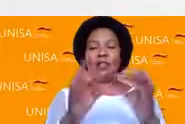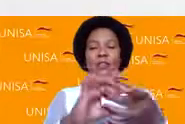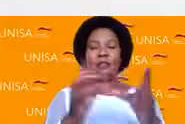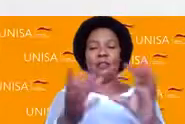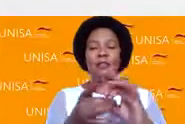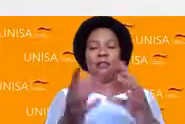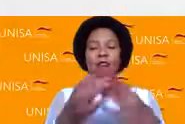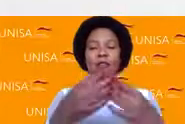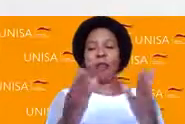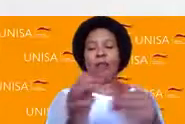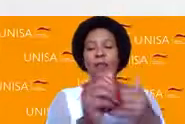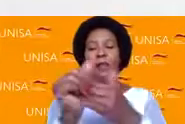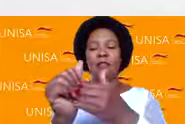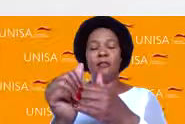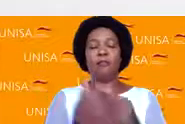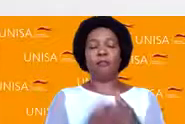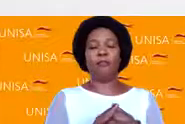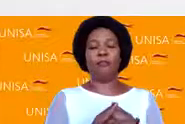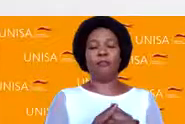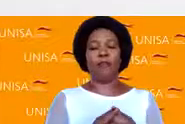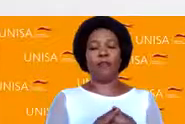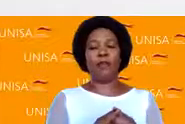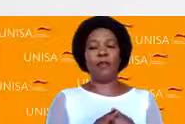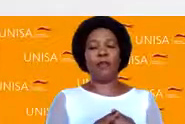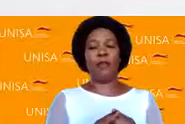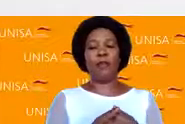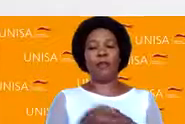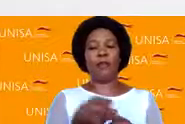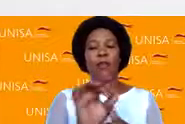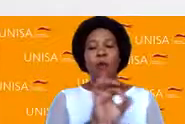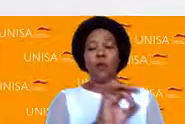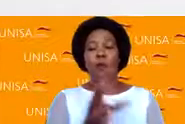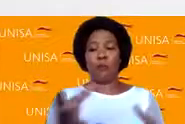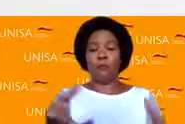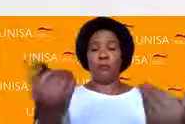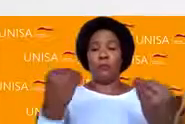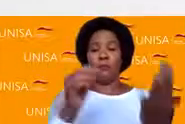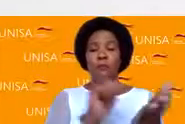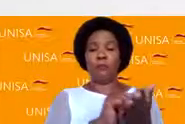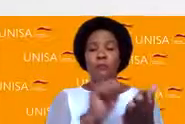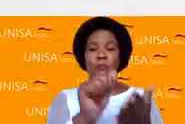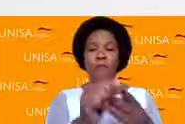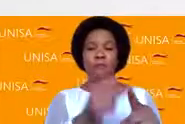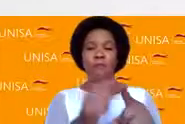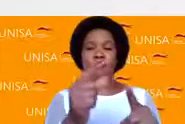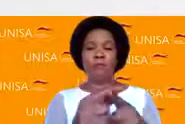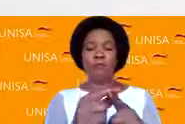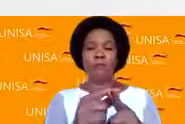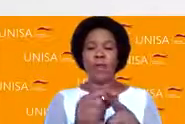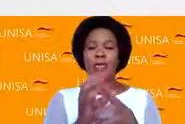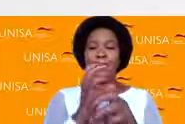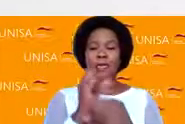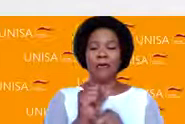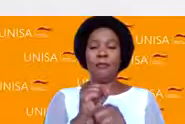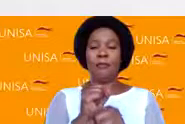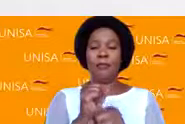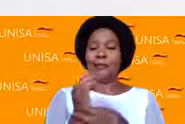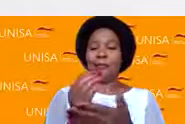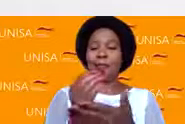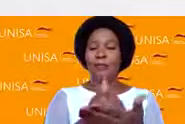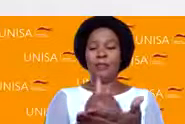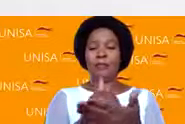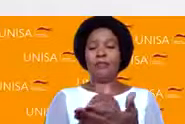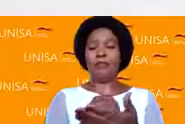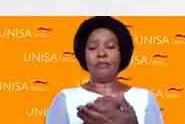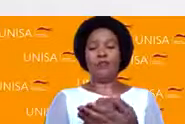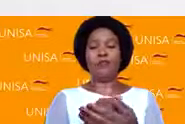guides. So just when you receive your password, keep this password very safe. This is the one that you will use to